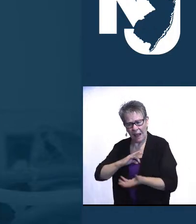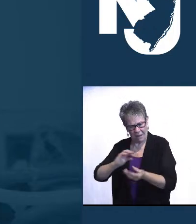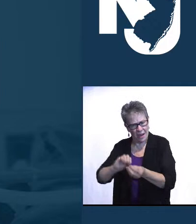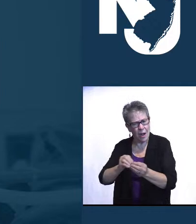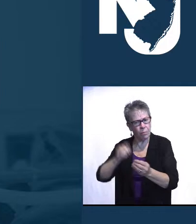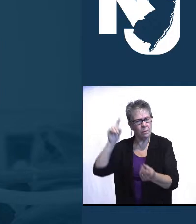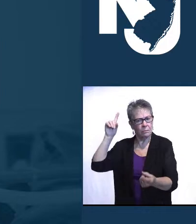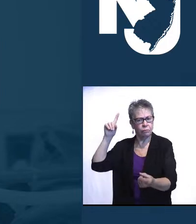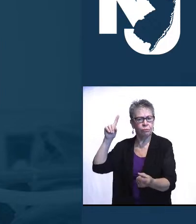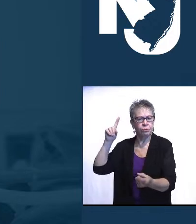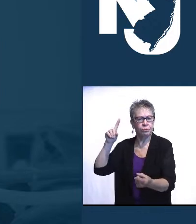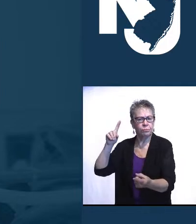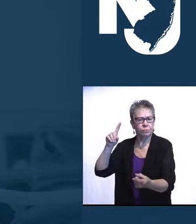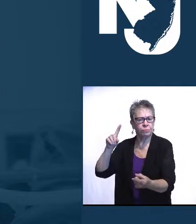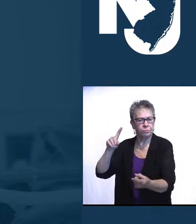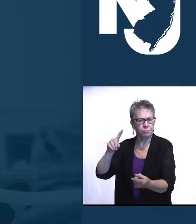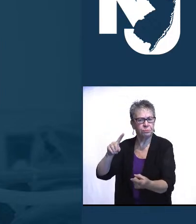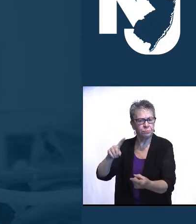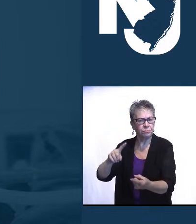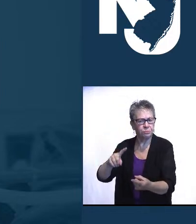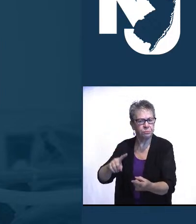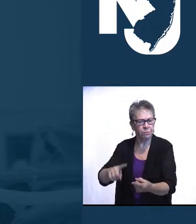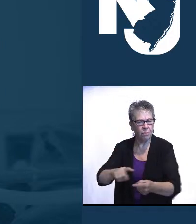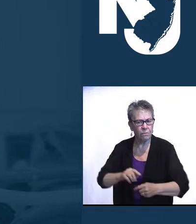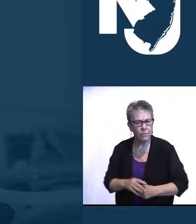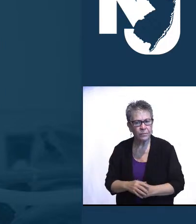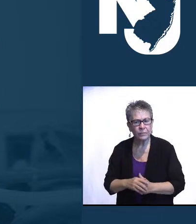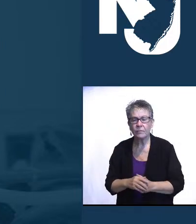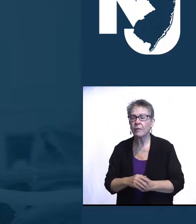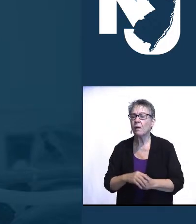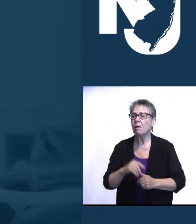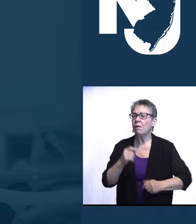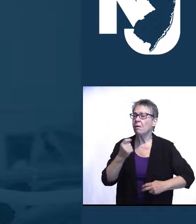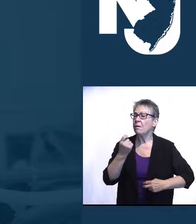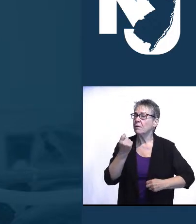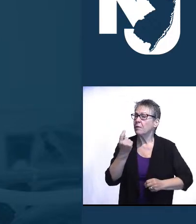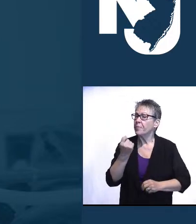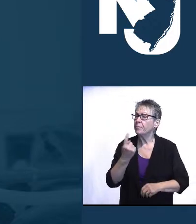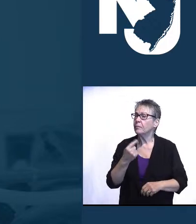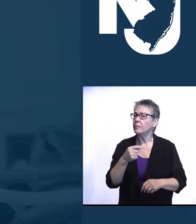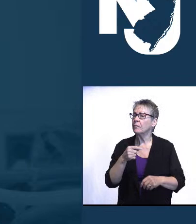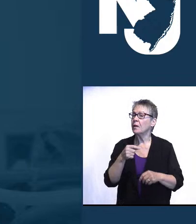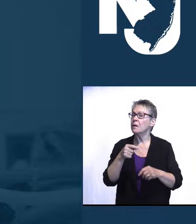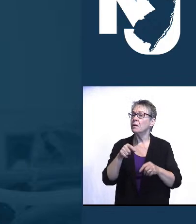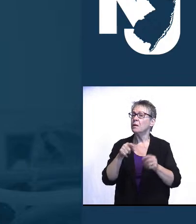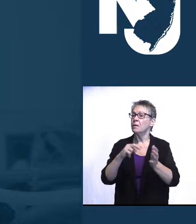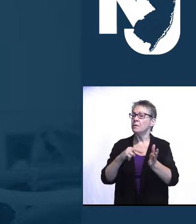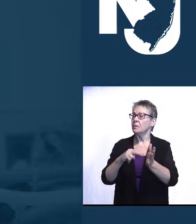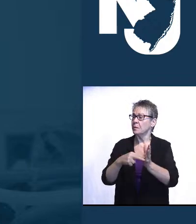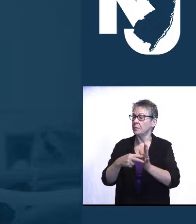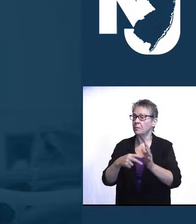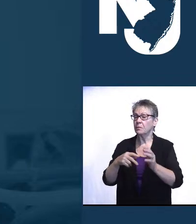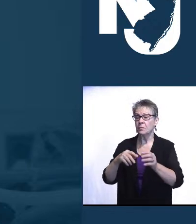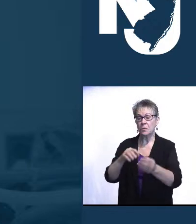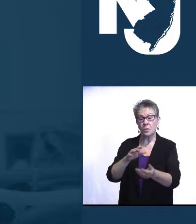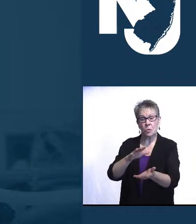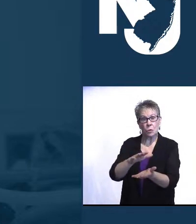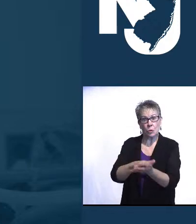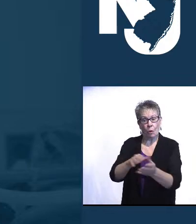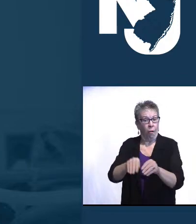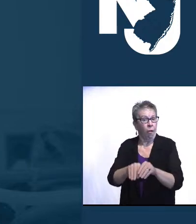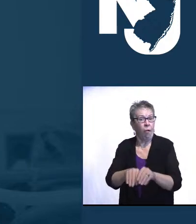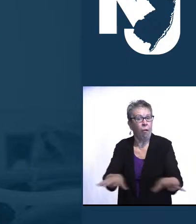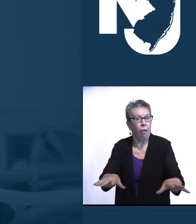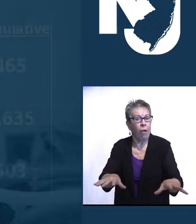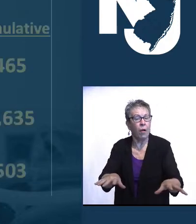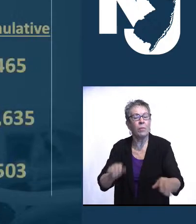with regard specific only to in-school. This is all COVID as it relates to students and staff.